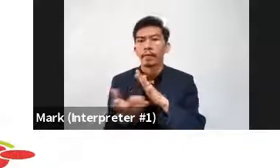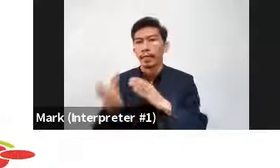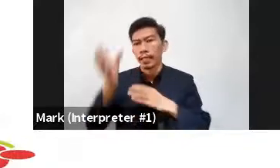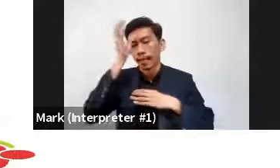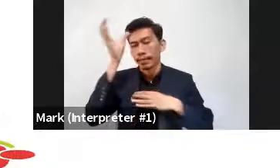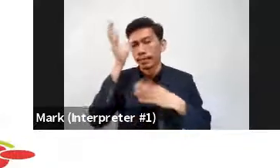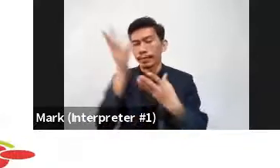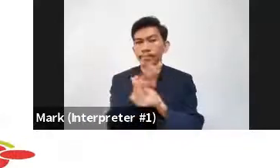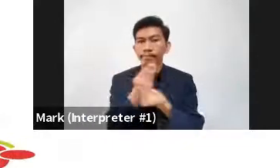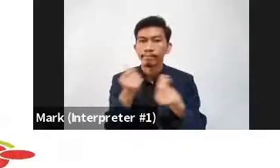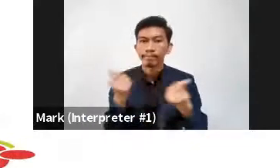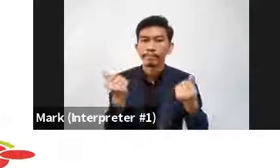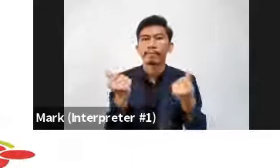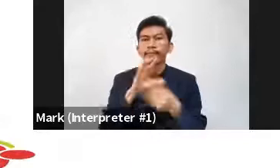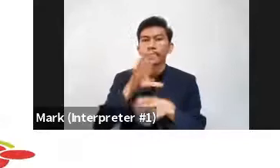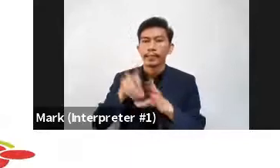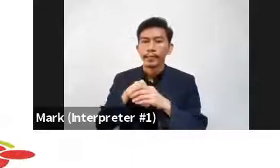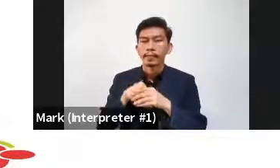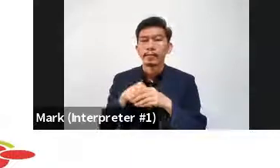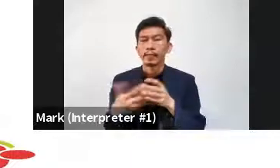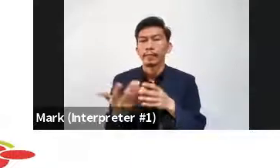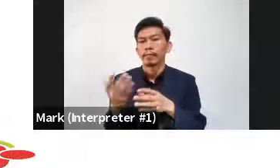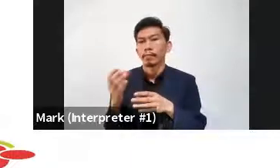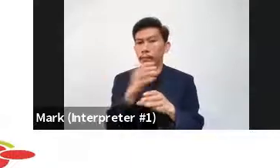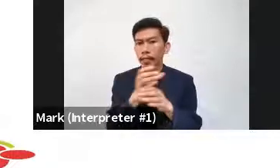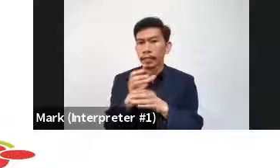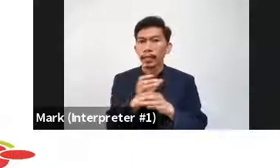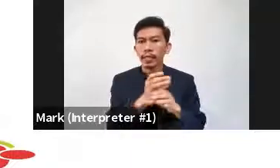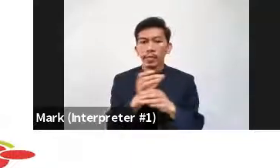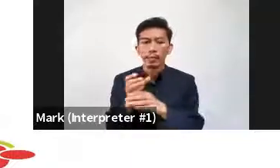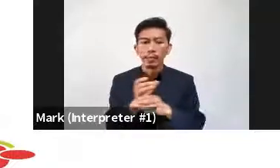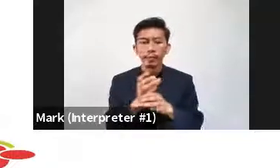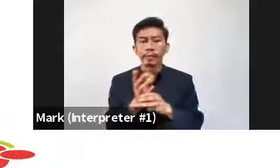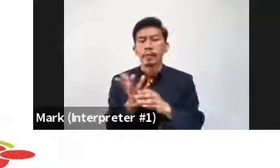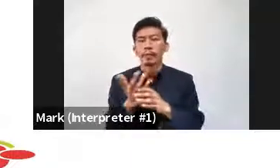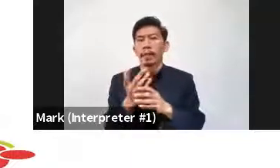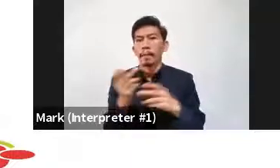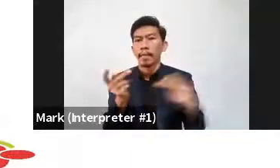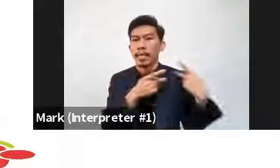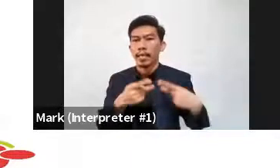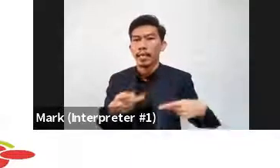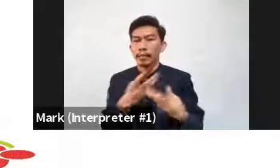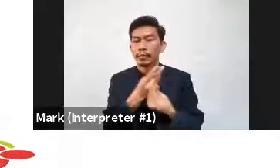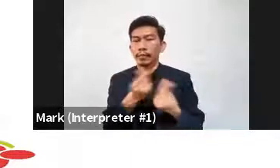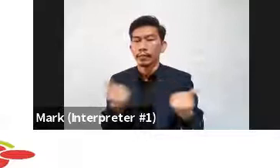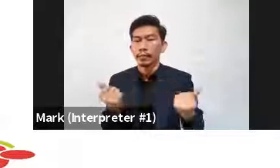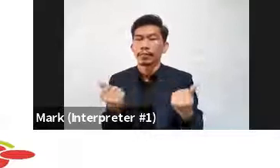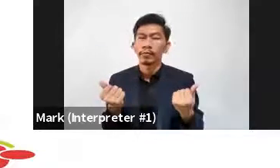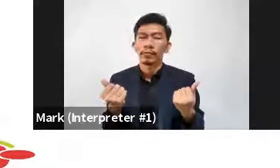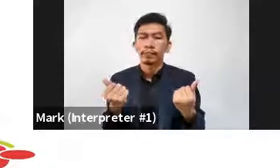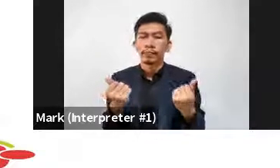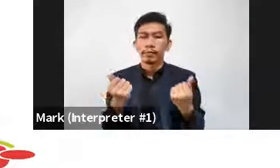treatment, and then including palliative care, our pain relievers like opioids, we